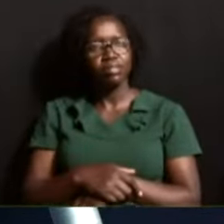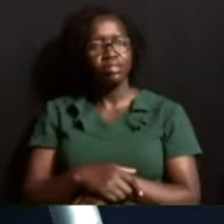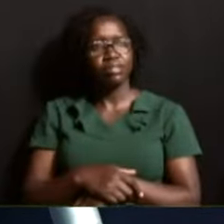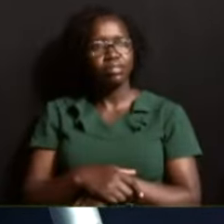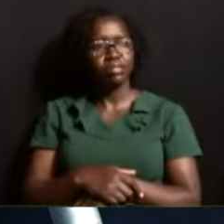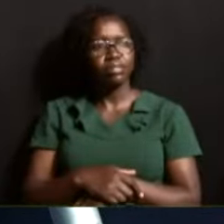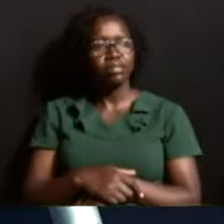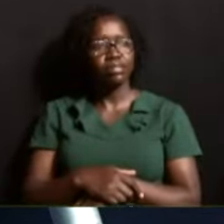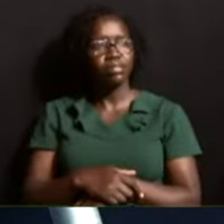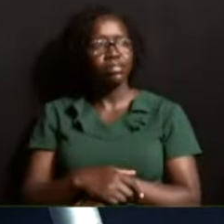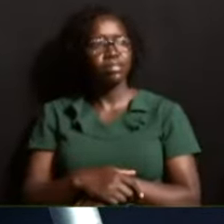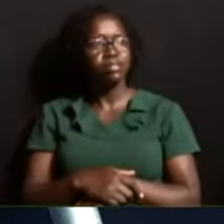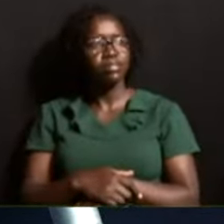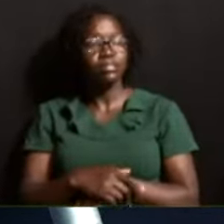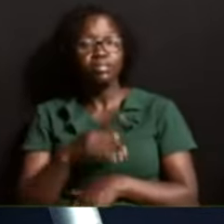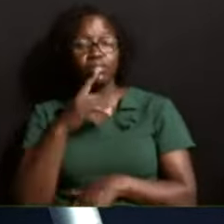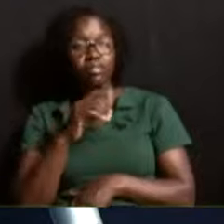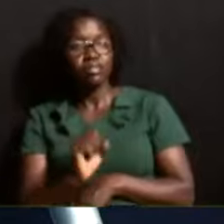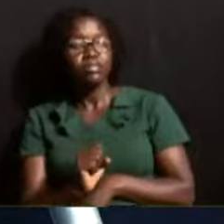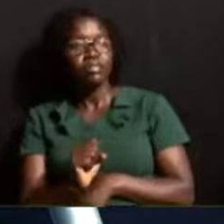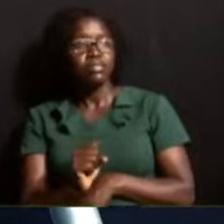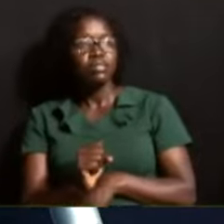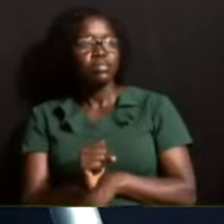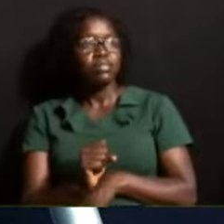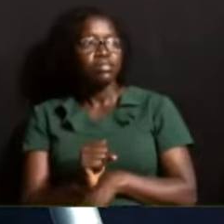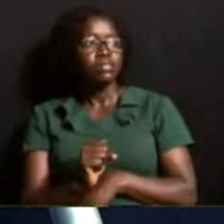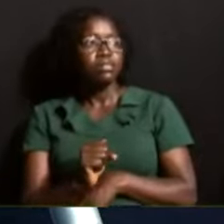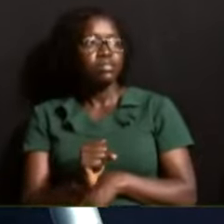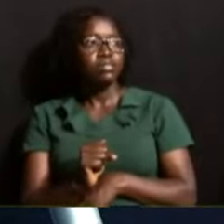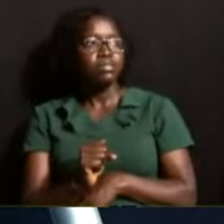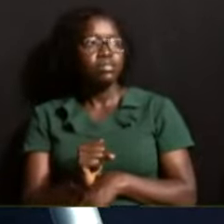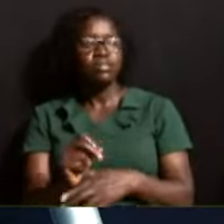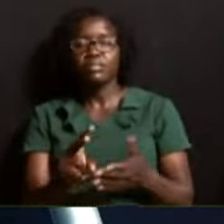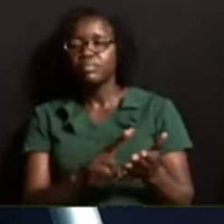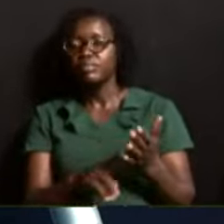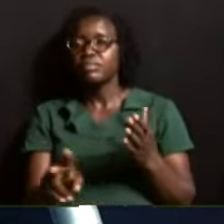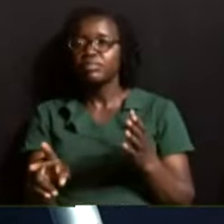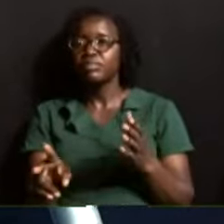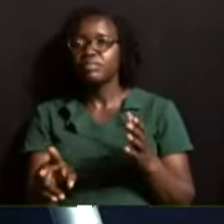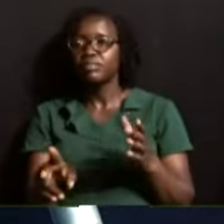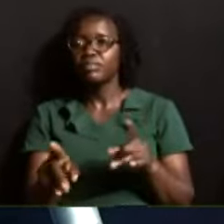forget. So, texts such as